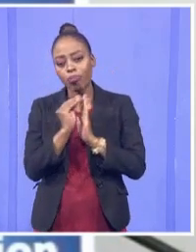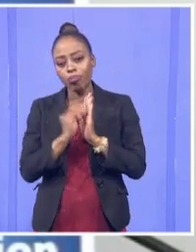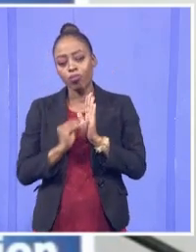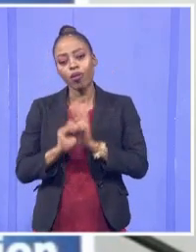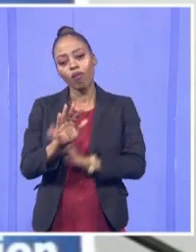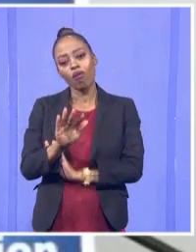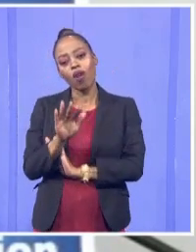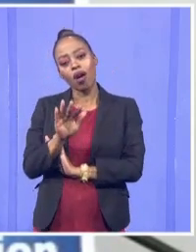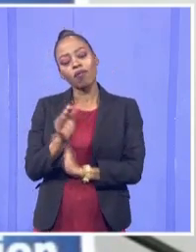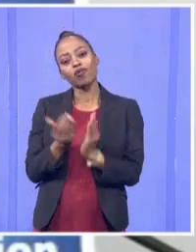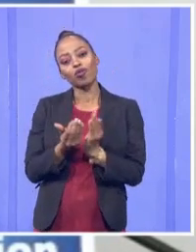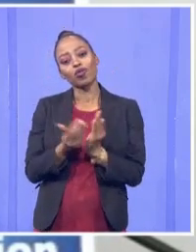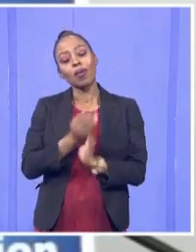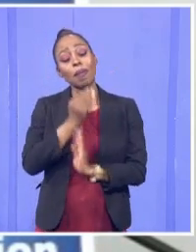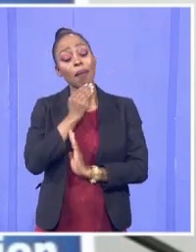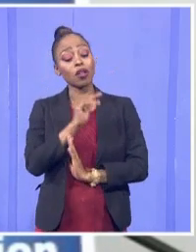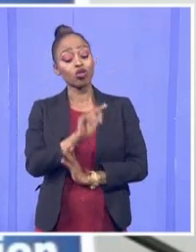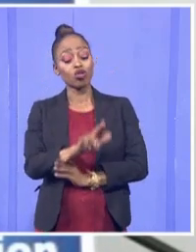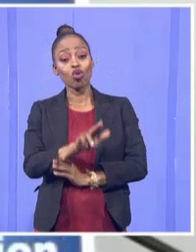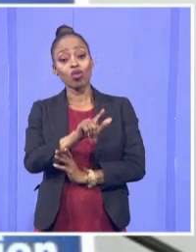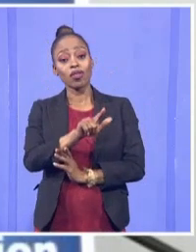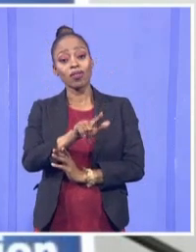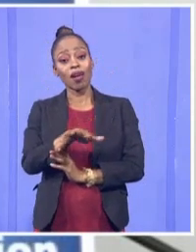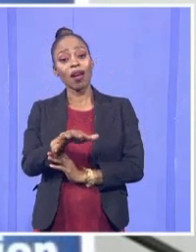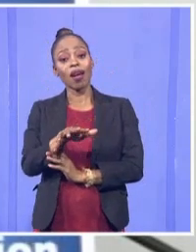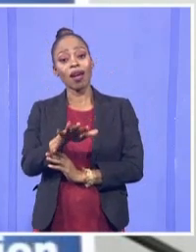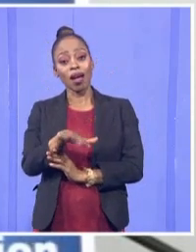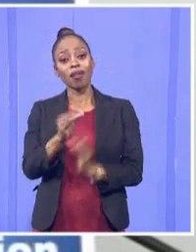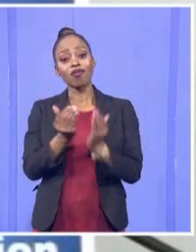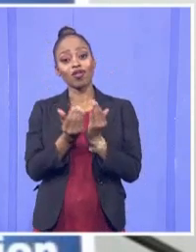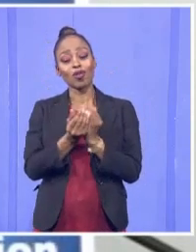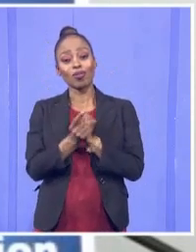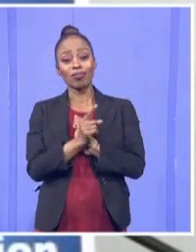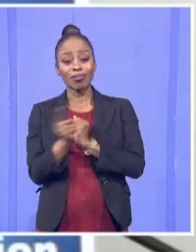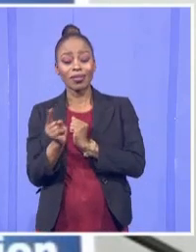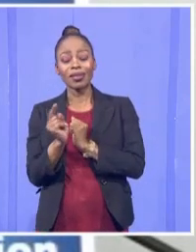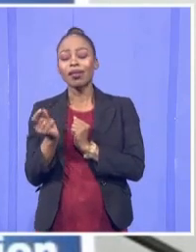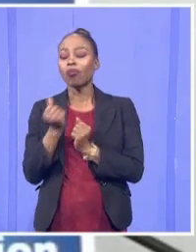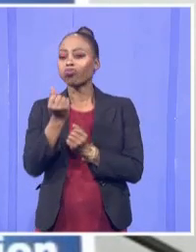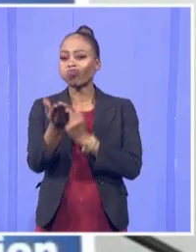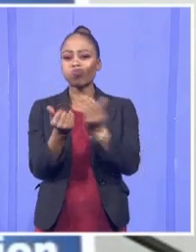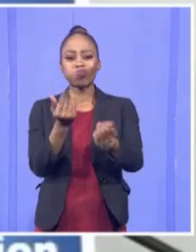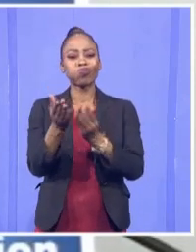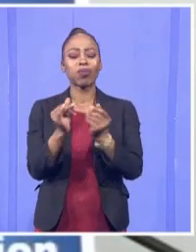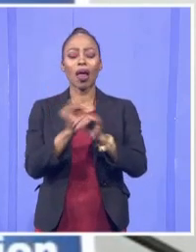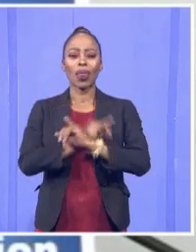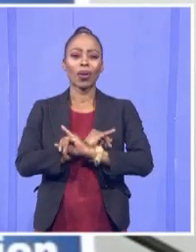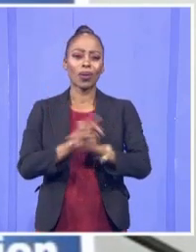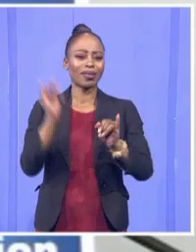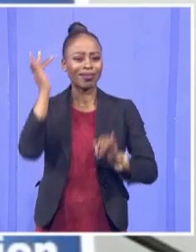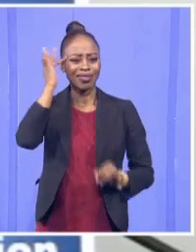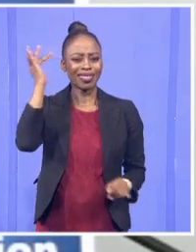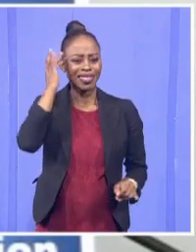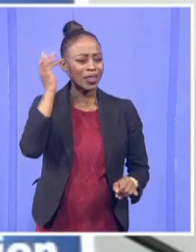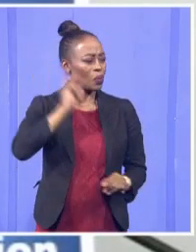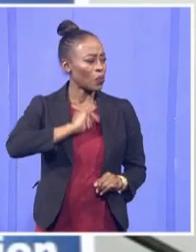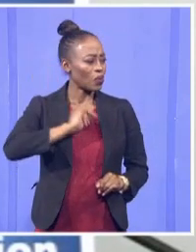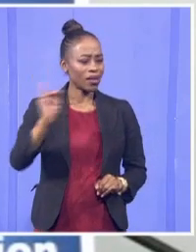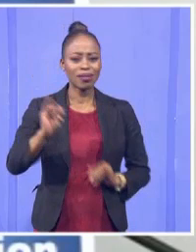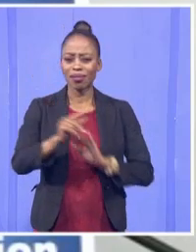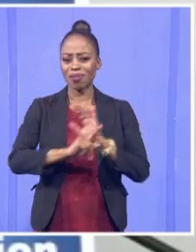So we've got 275 schools that receive abnormal applications in terms of primary